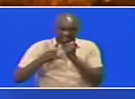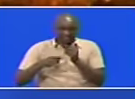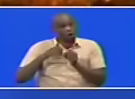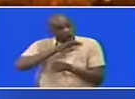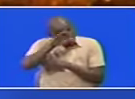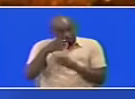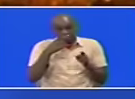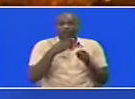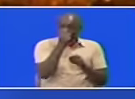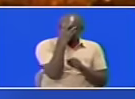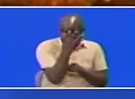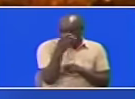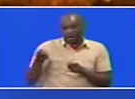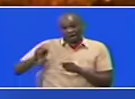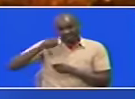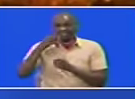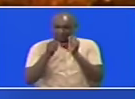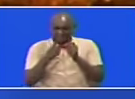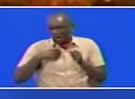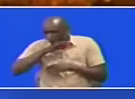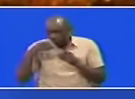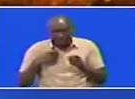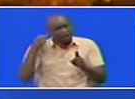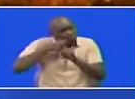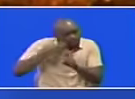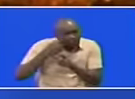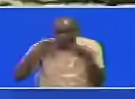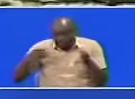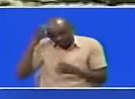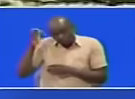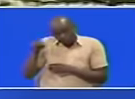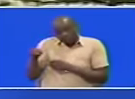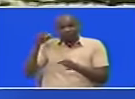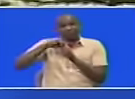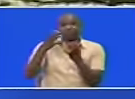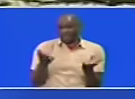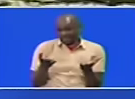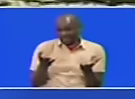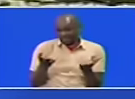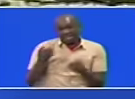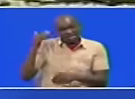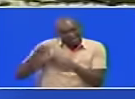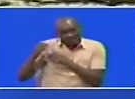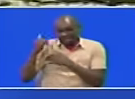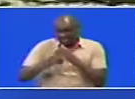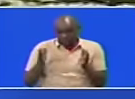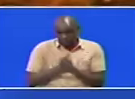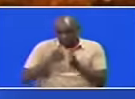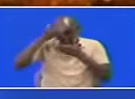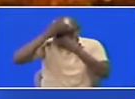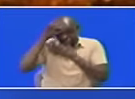matter that is now confusing teams that had lobbied specific members. A neighboring country to the Kingdom of